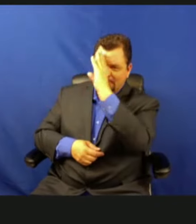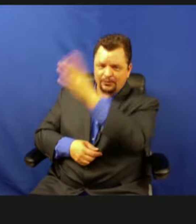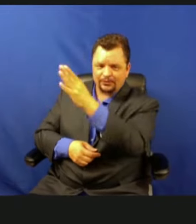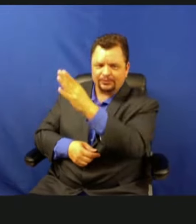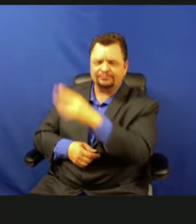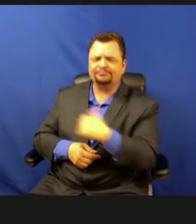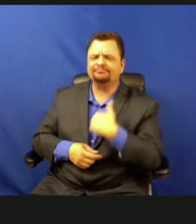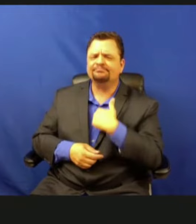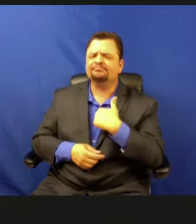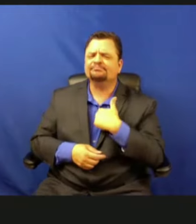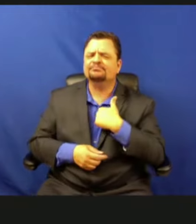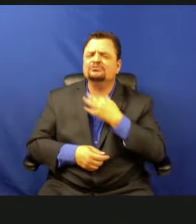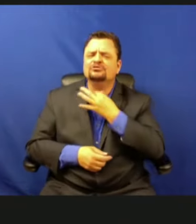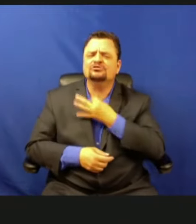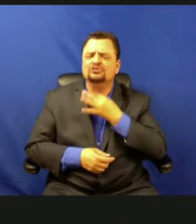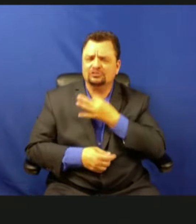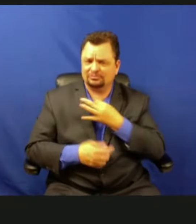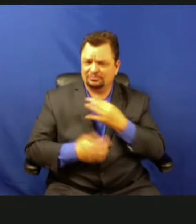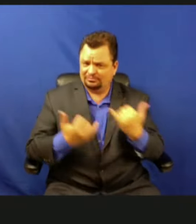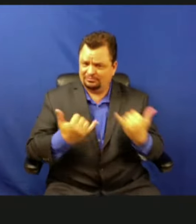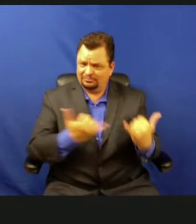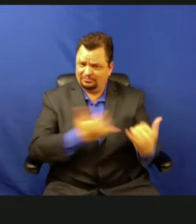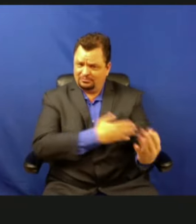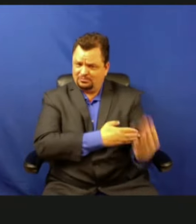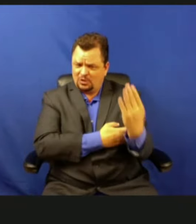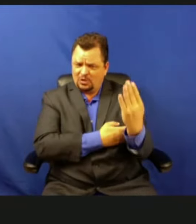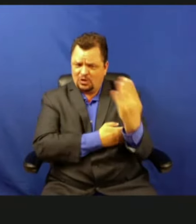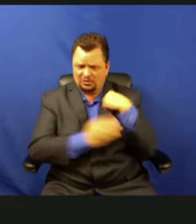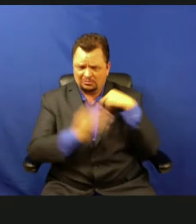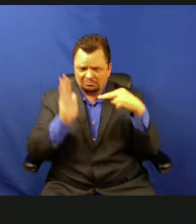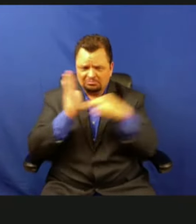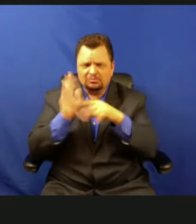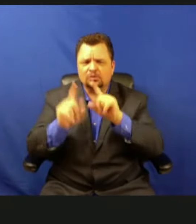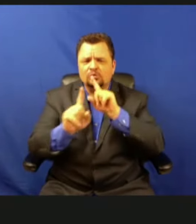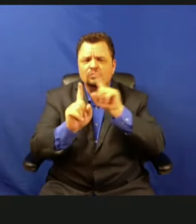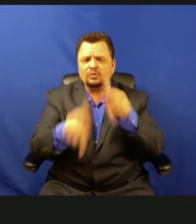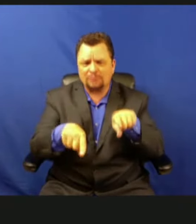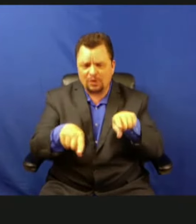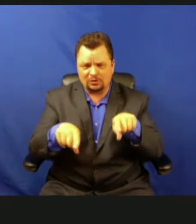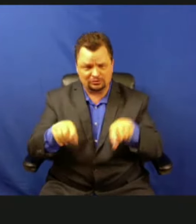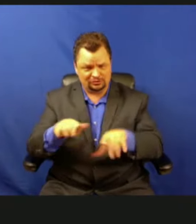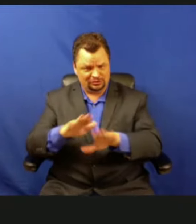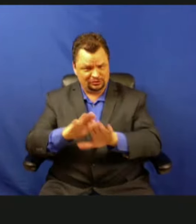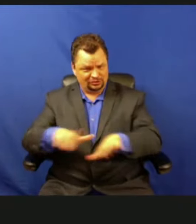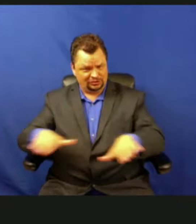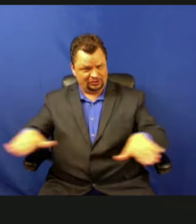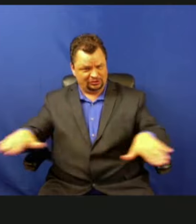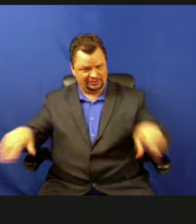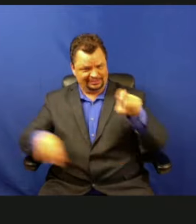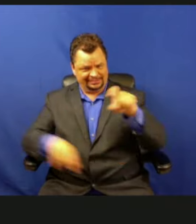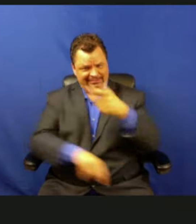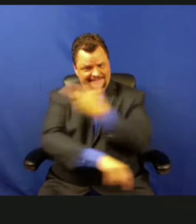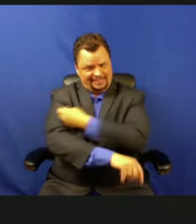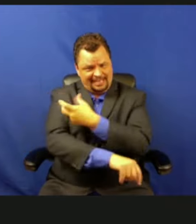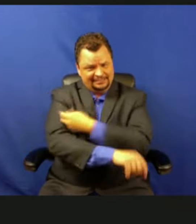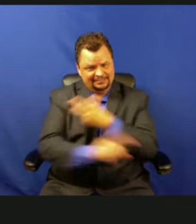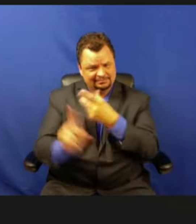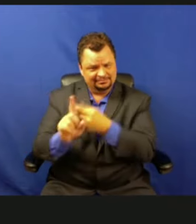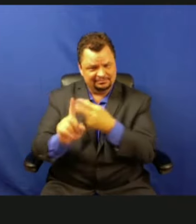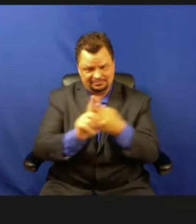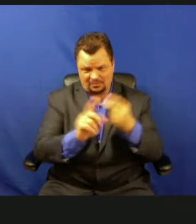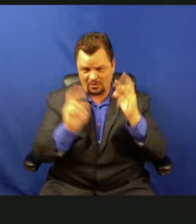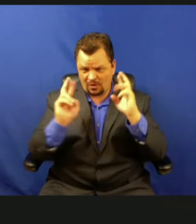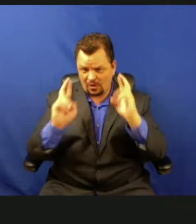morning that children could possibly have that vaccine by Halloween. What kind of impact do you see that having on the state? And do we